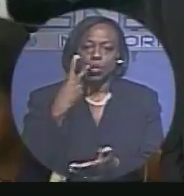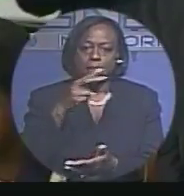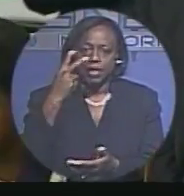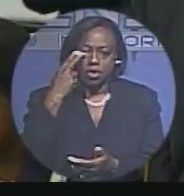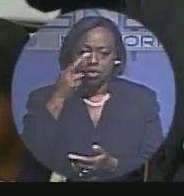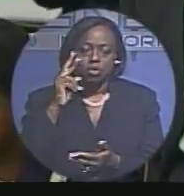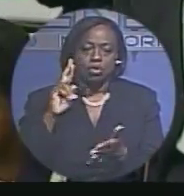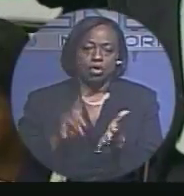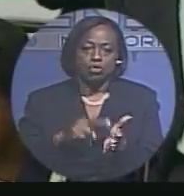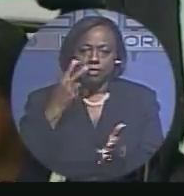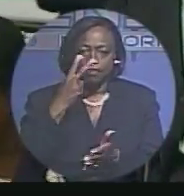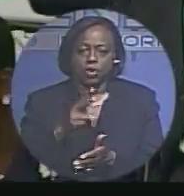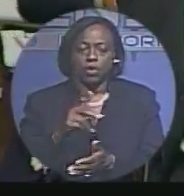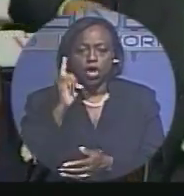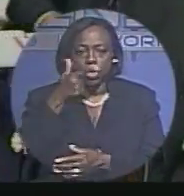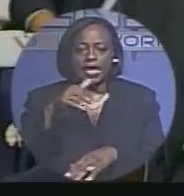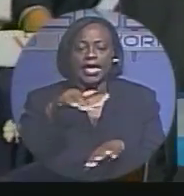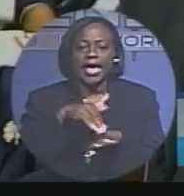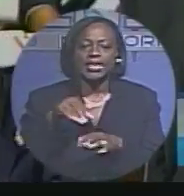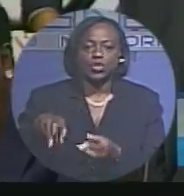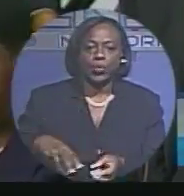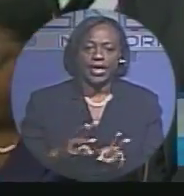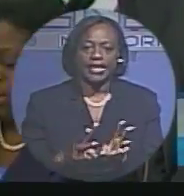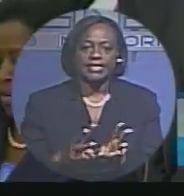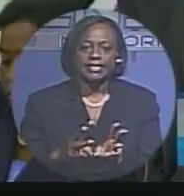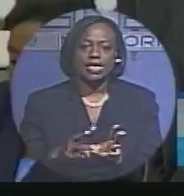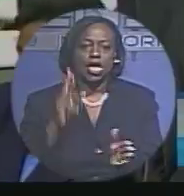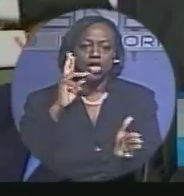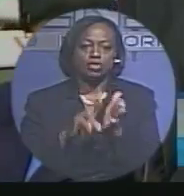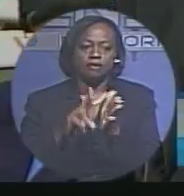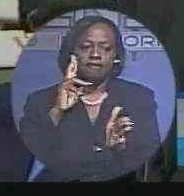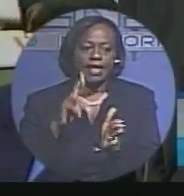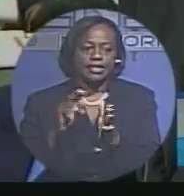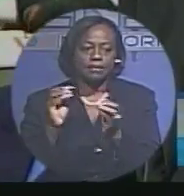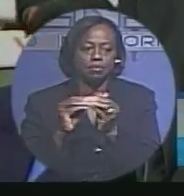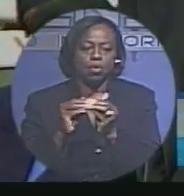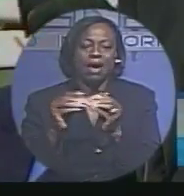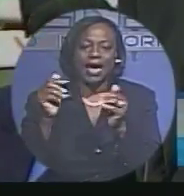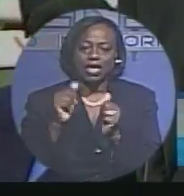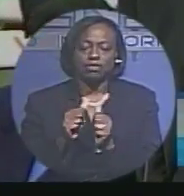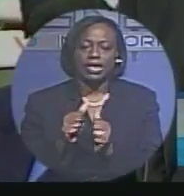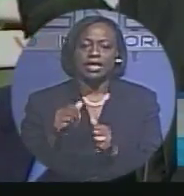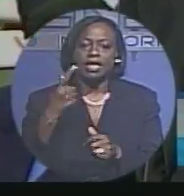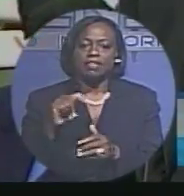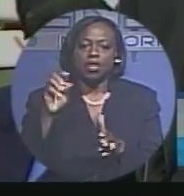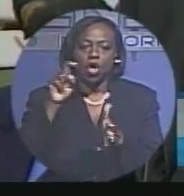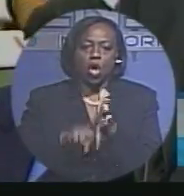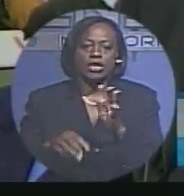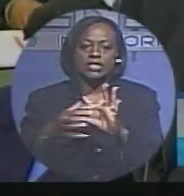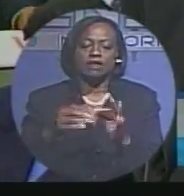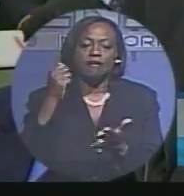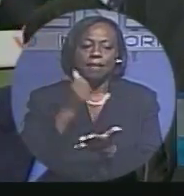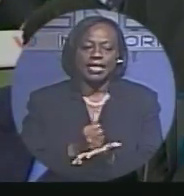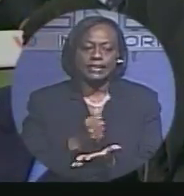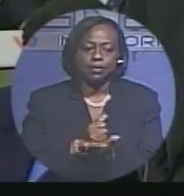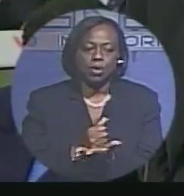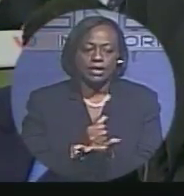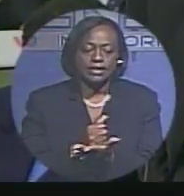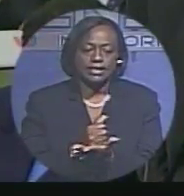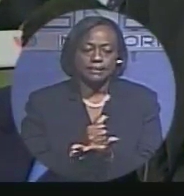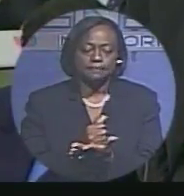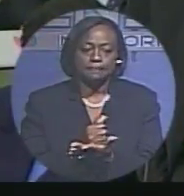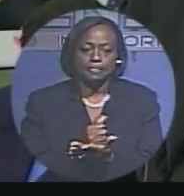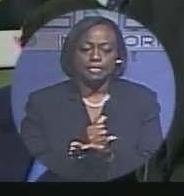We're looking at ways in which to reflect more accurately the cost of passports, because currently the cost